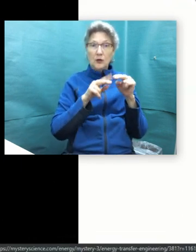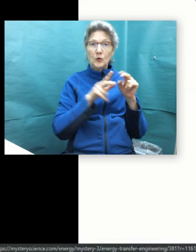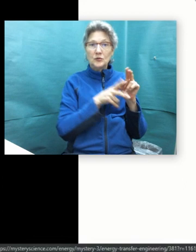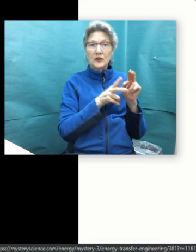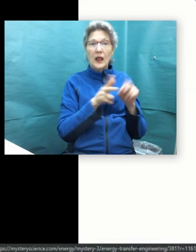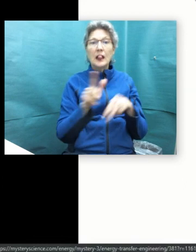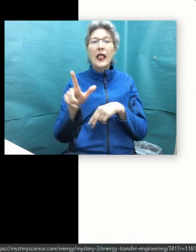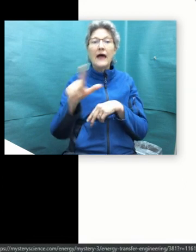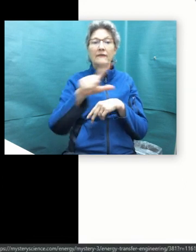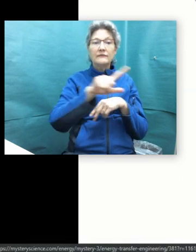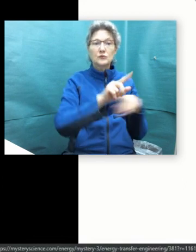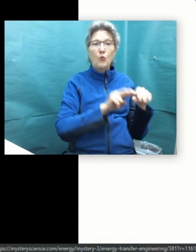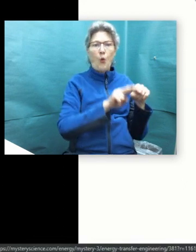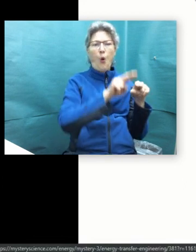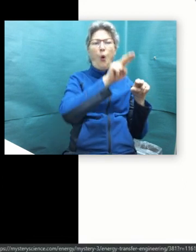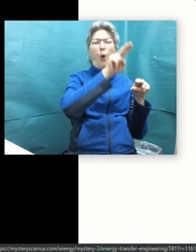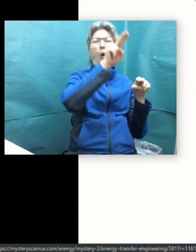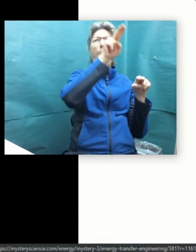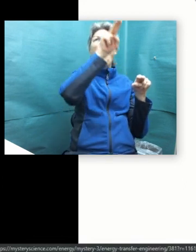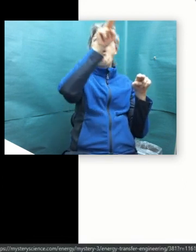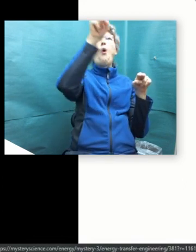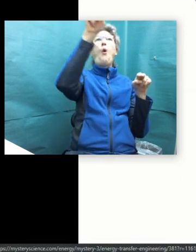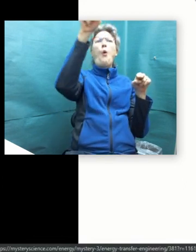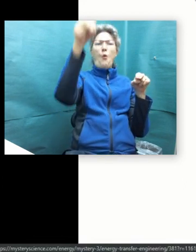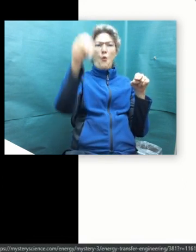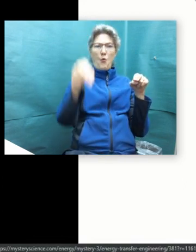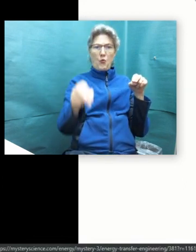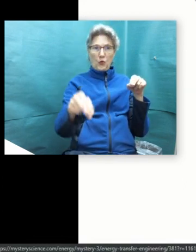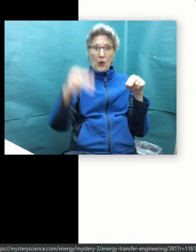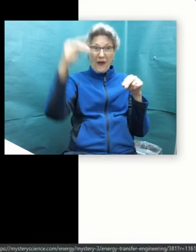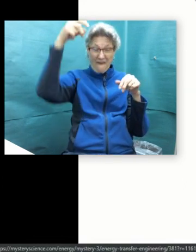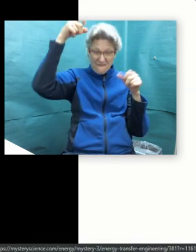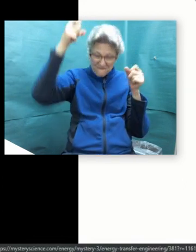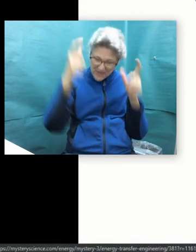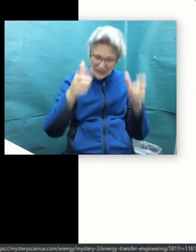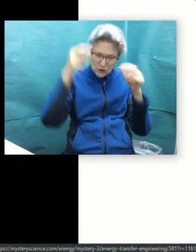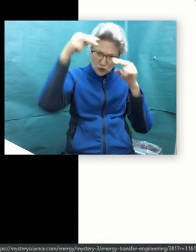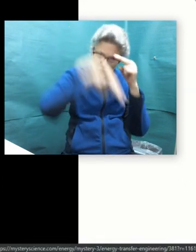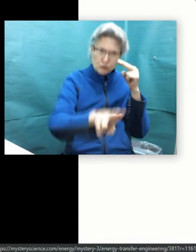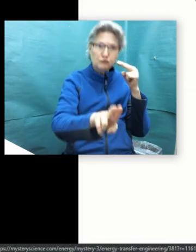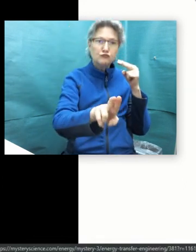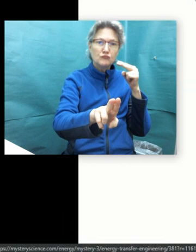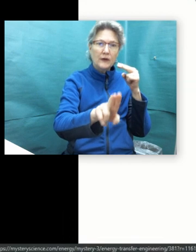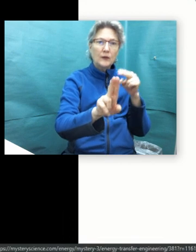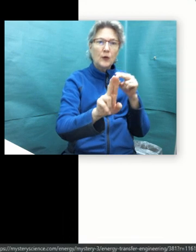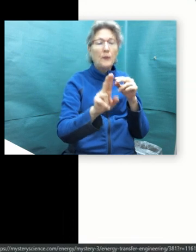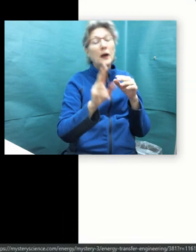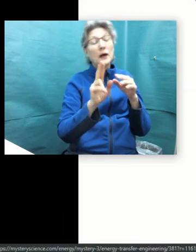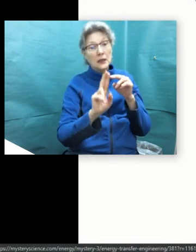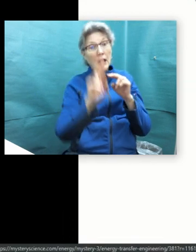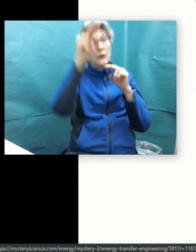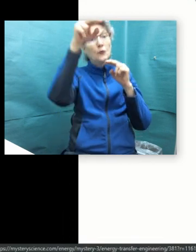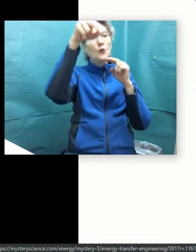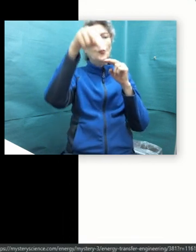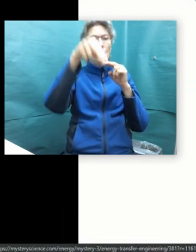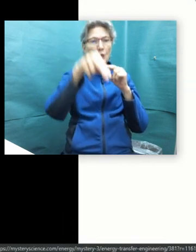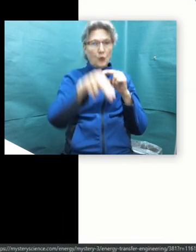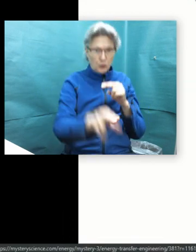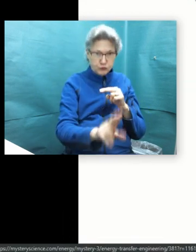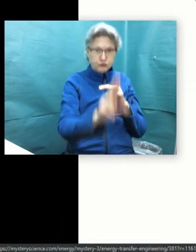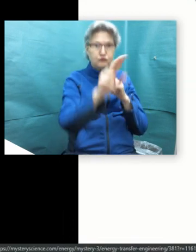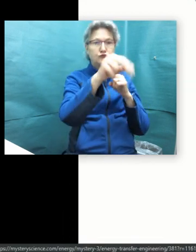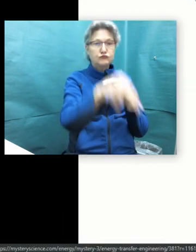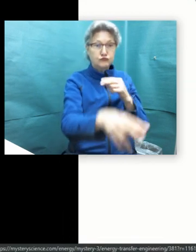left, climb up this giant hill, roll downhill really fast, and then go up another pretty tall hill, and so